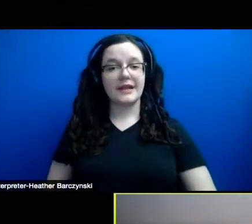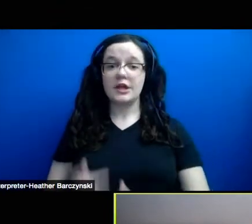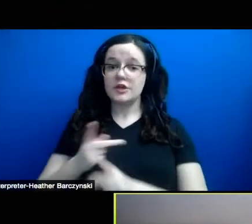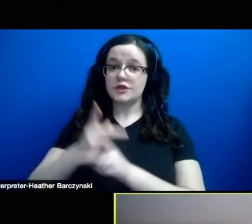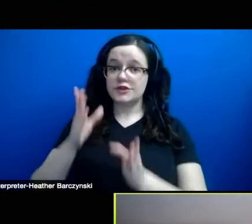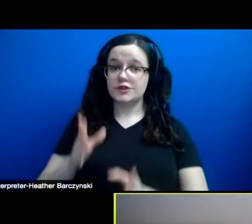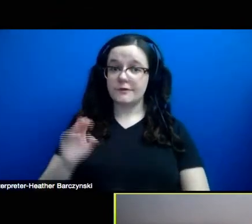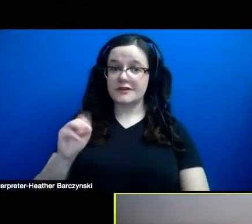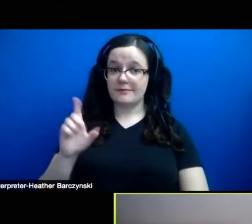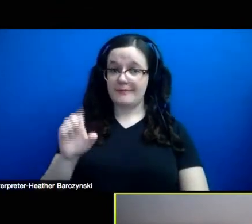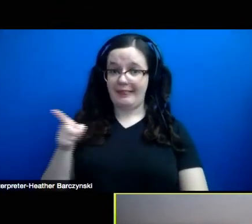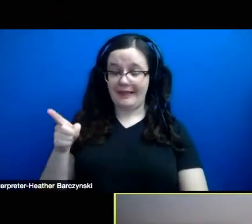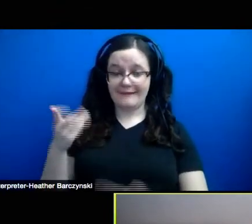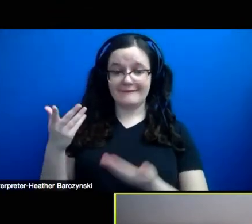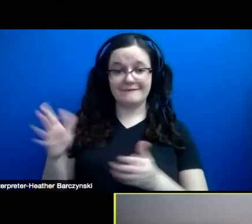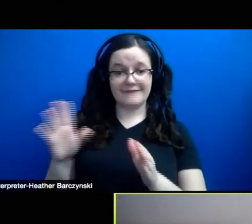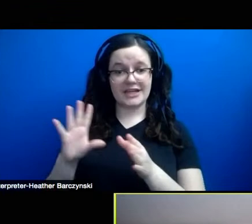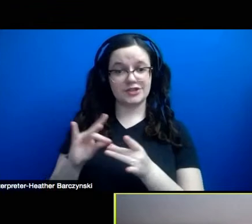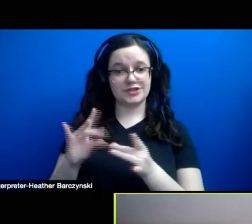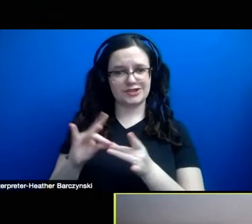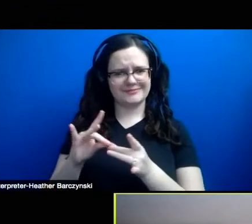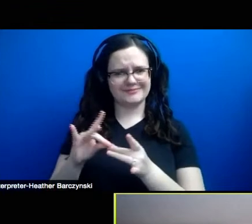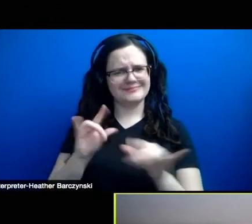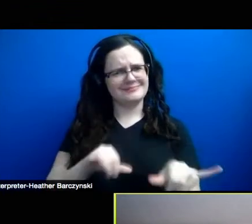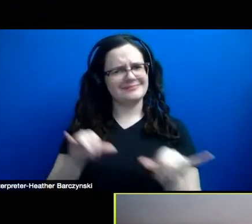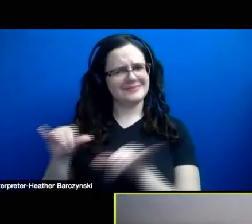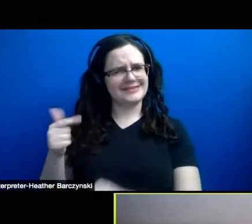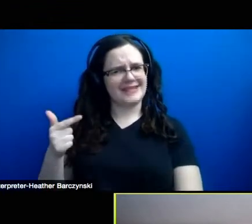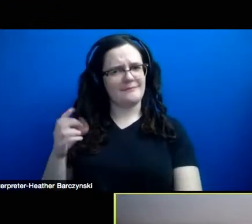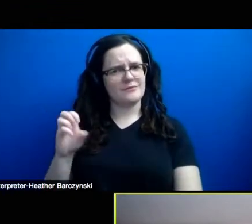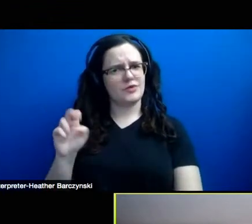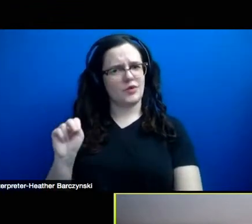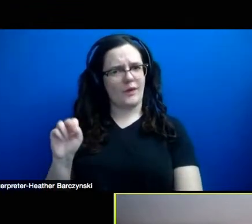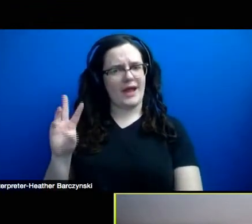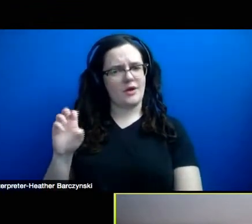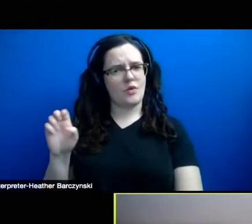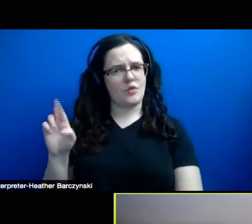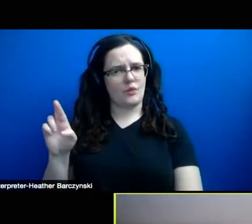as our colleague Gwen Weber-McLeod has pointed out, that we have